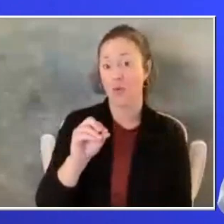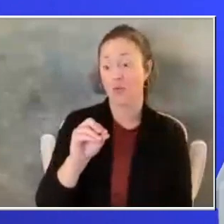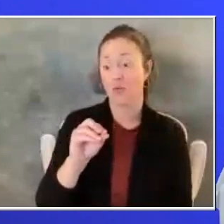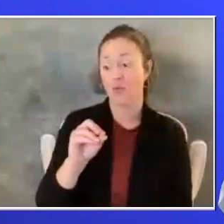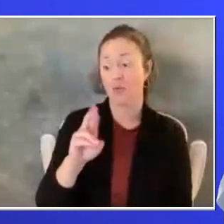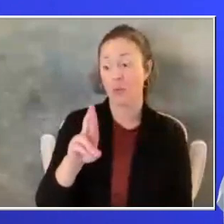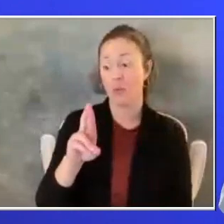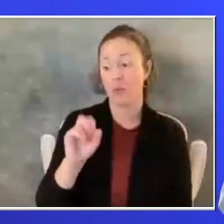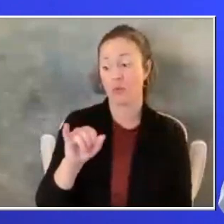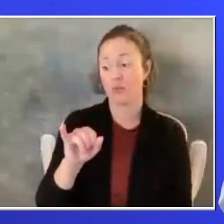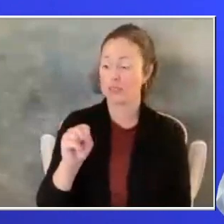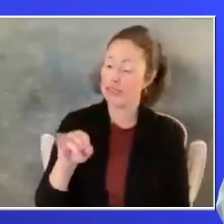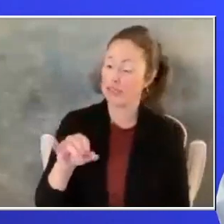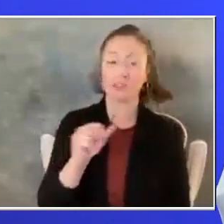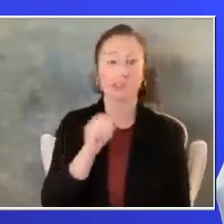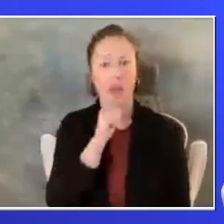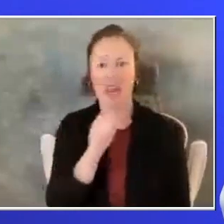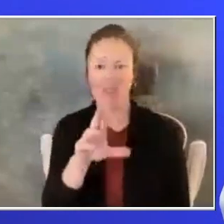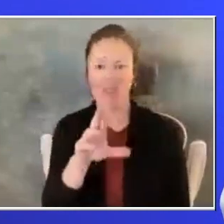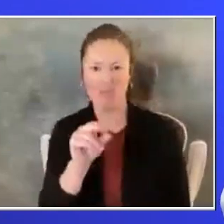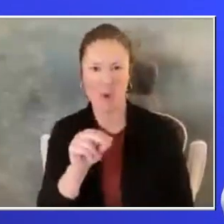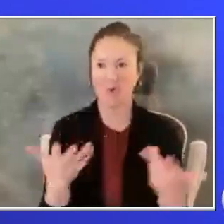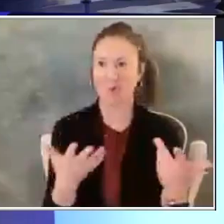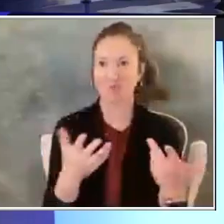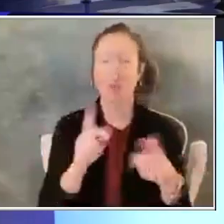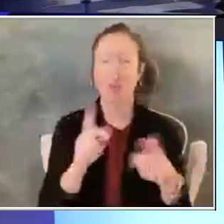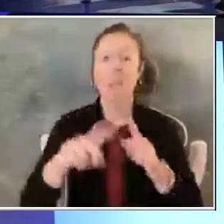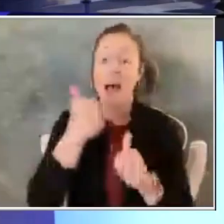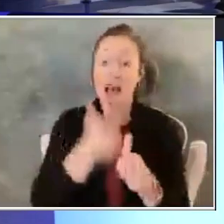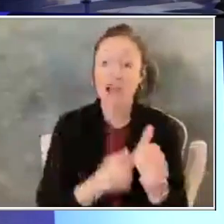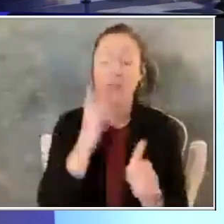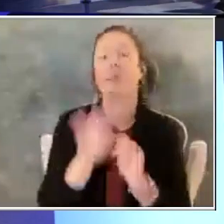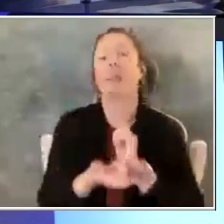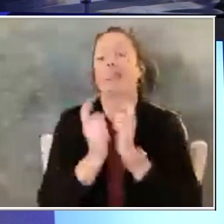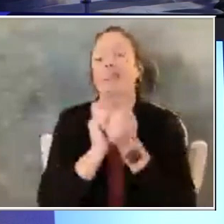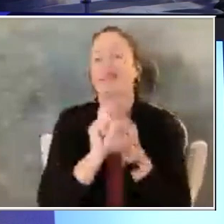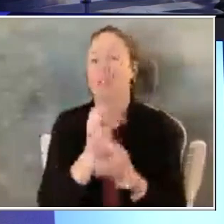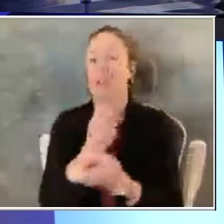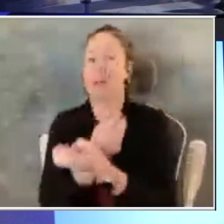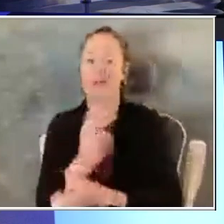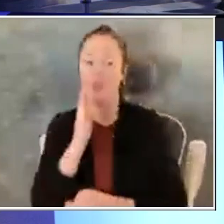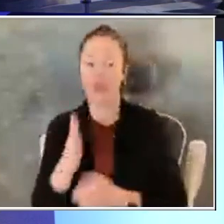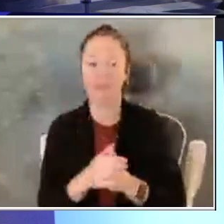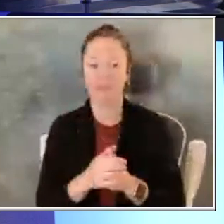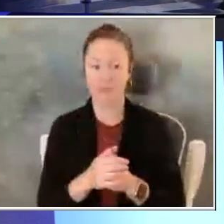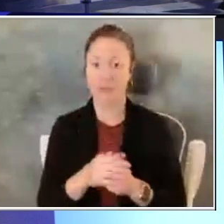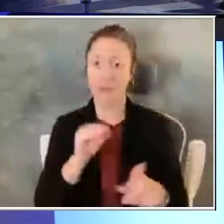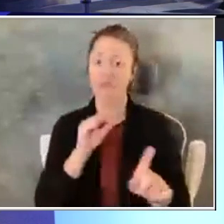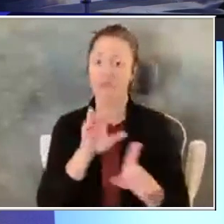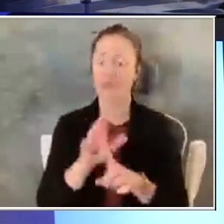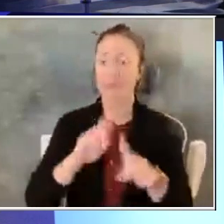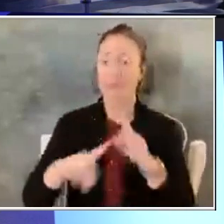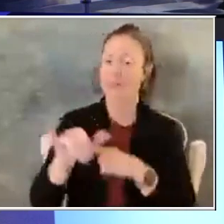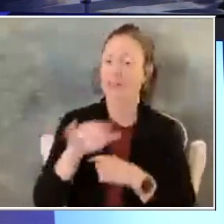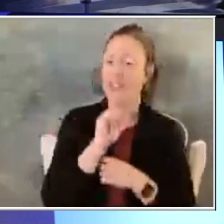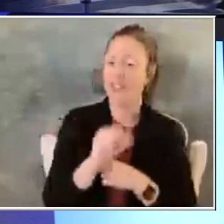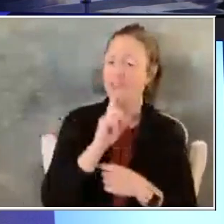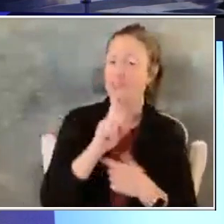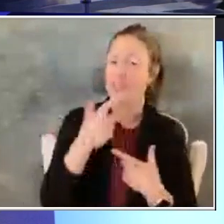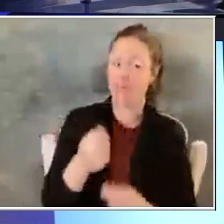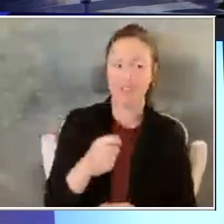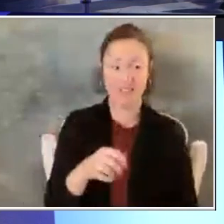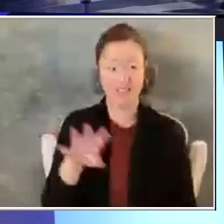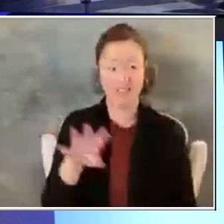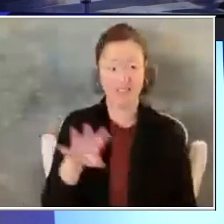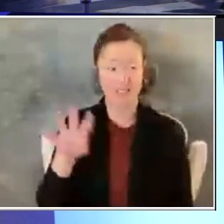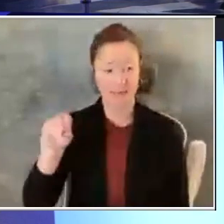things, but everybody is going to have changes in their bones. So they're susceptible. But that age, interesting. 40s. I'm almost